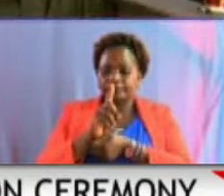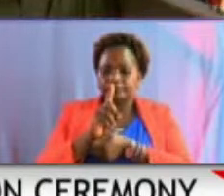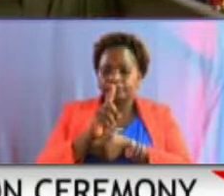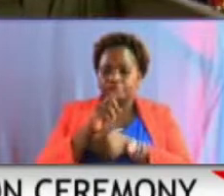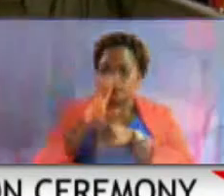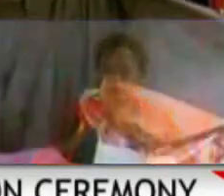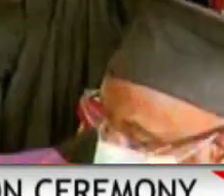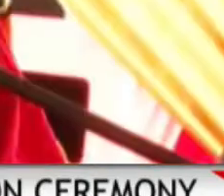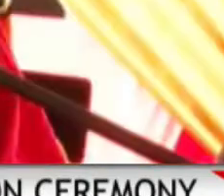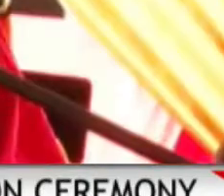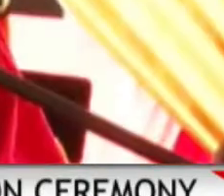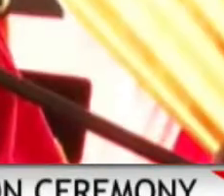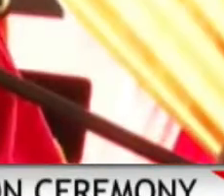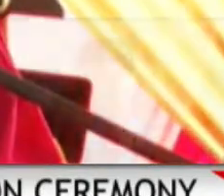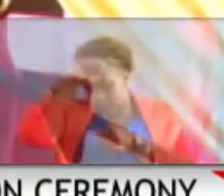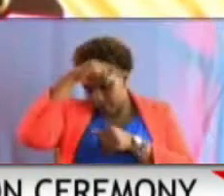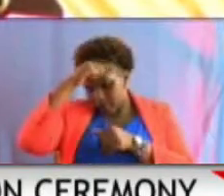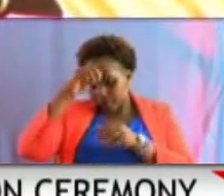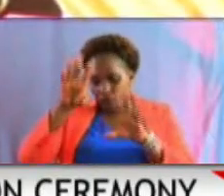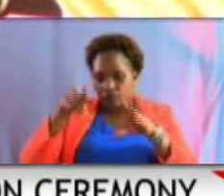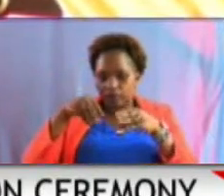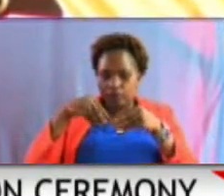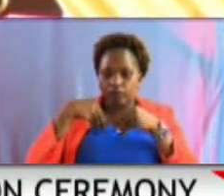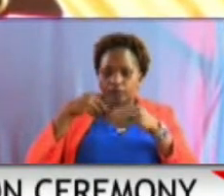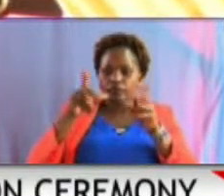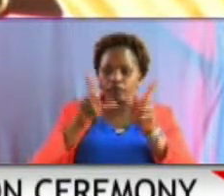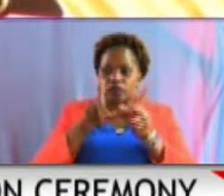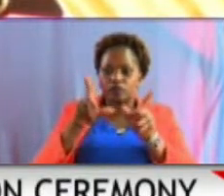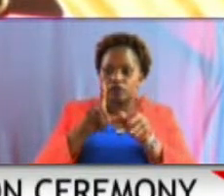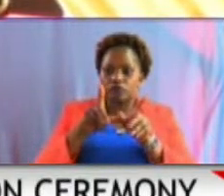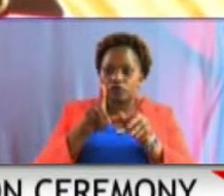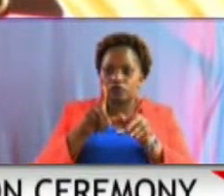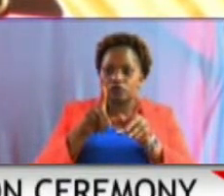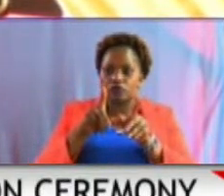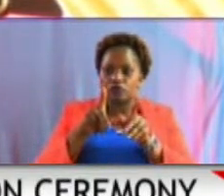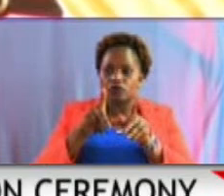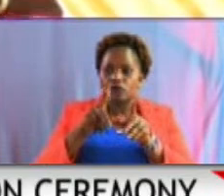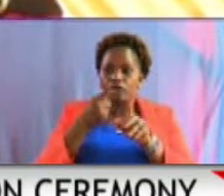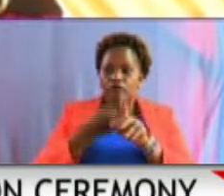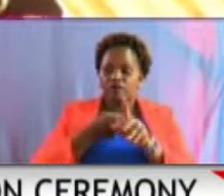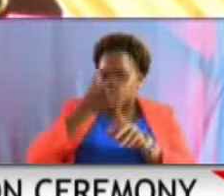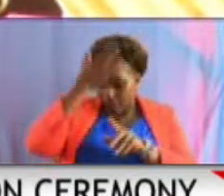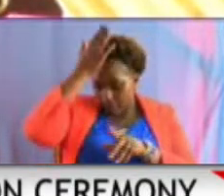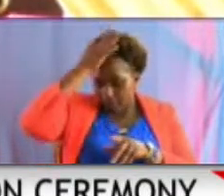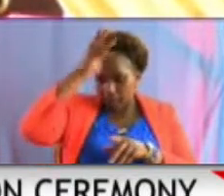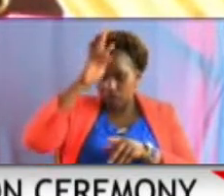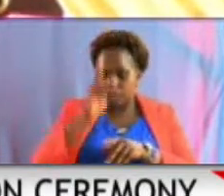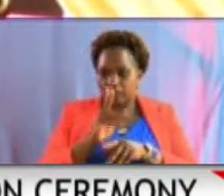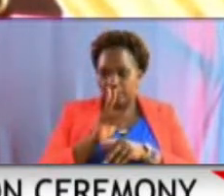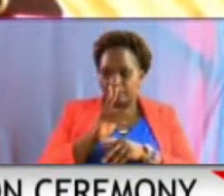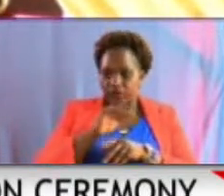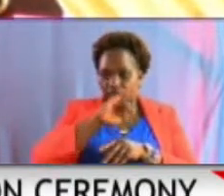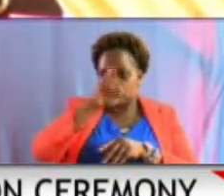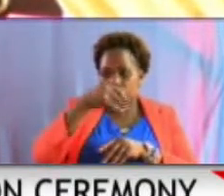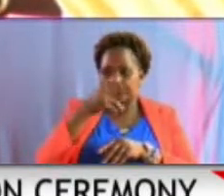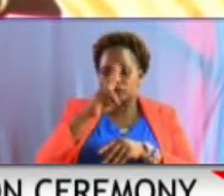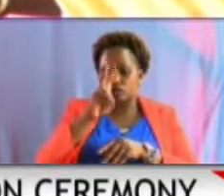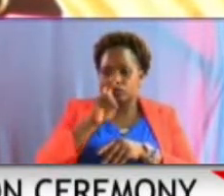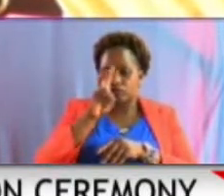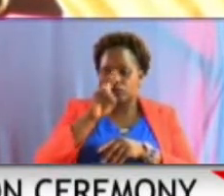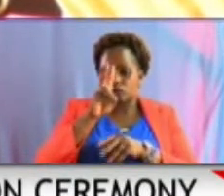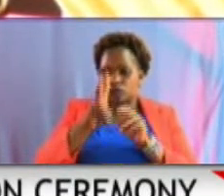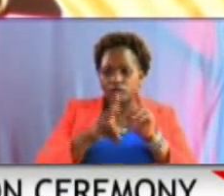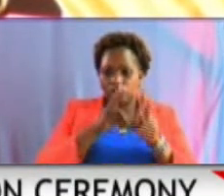All other graduates will receive their certificates from Monday, 24th January